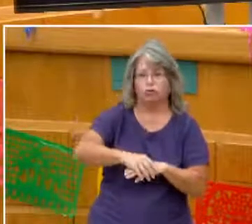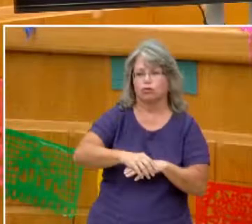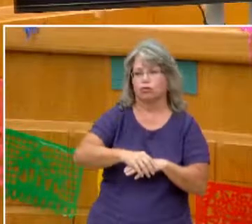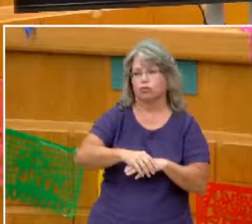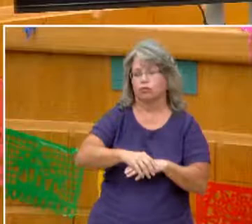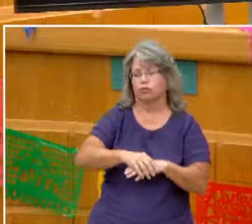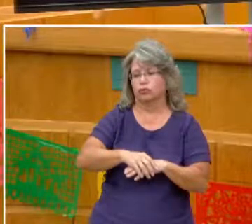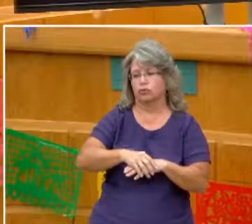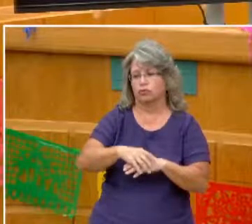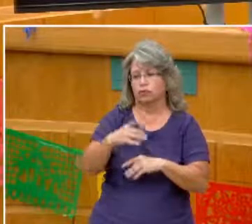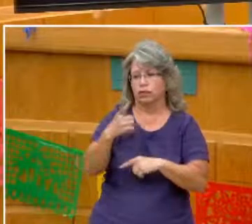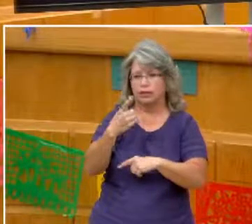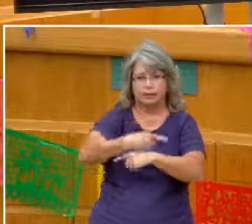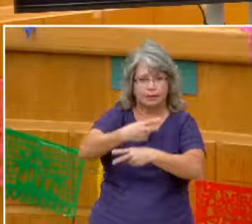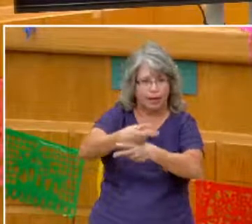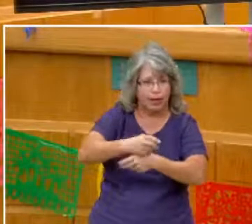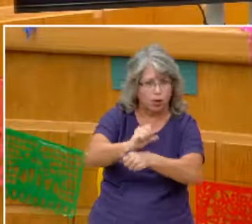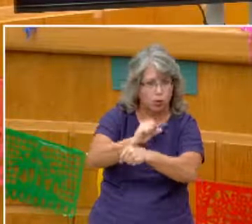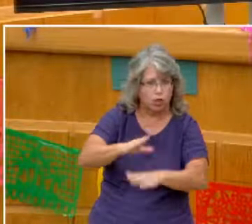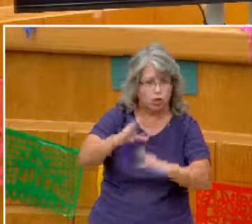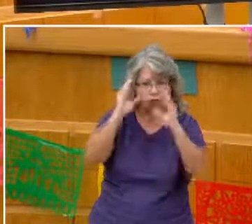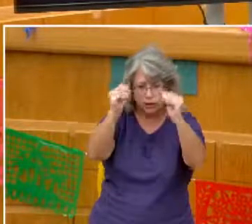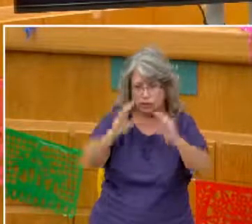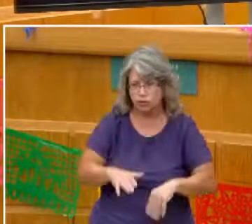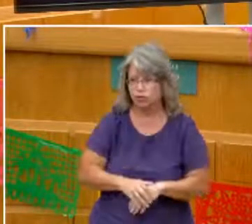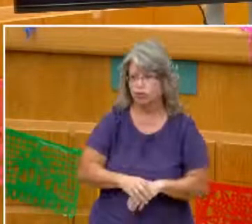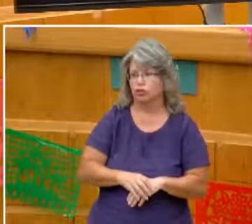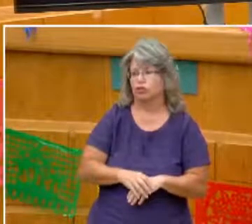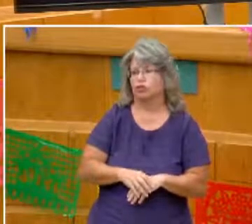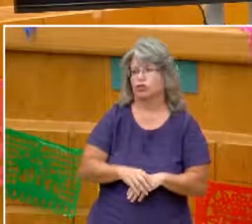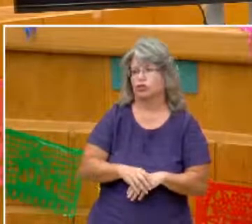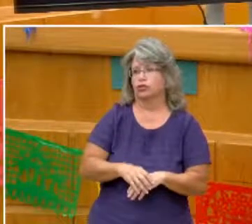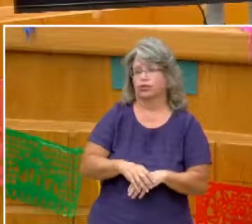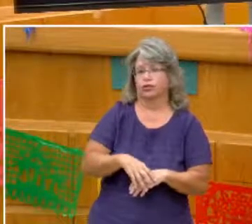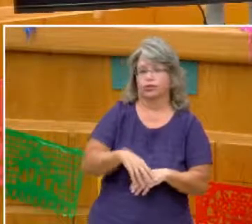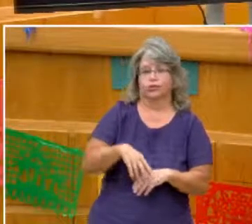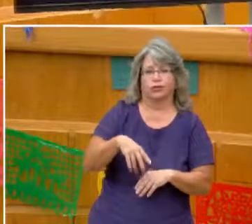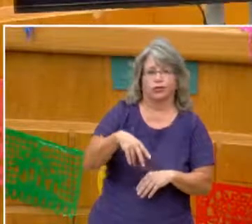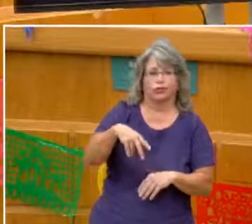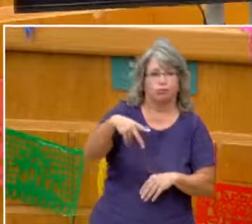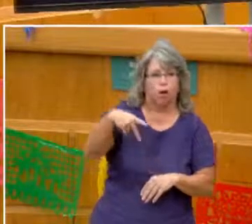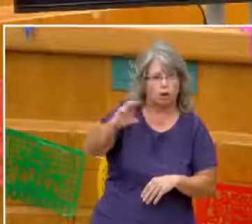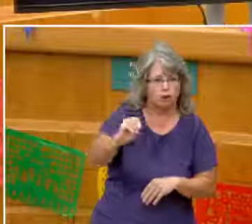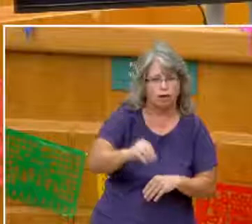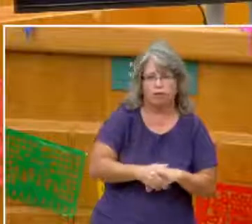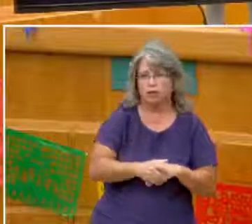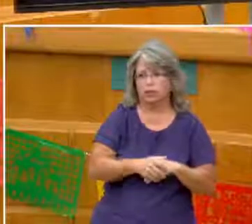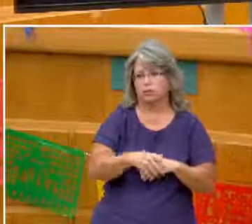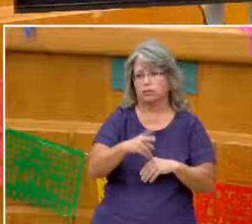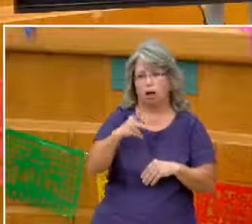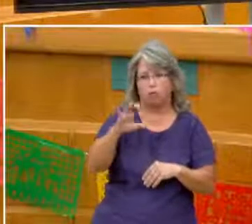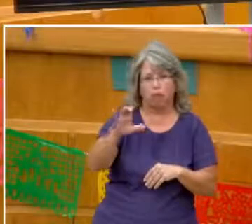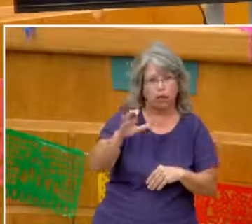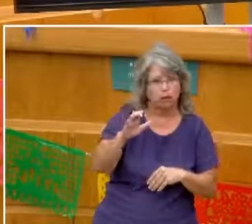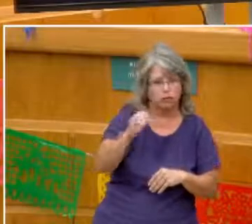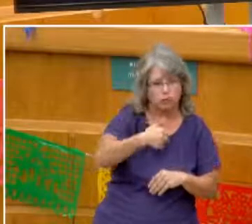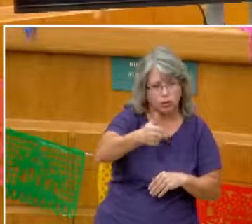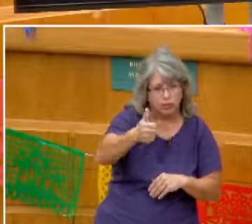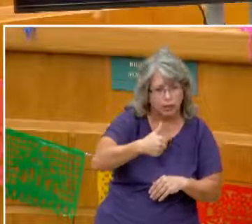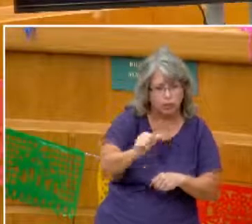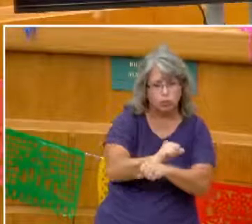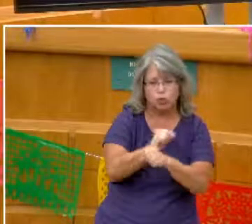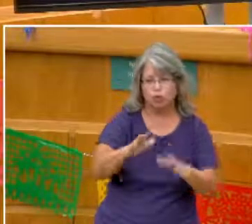daycare workers, correctional officers, postal service workers, public transit workers, grocery